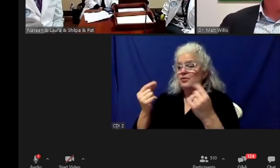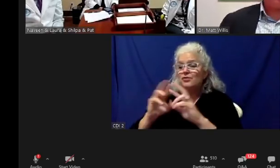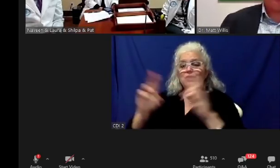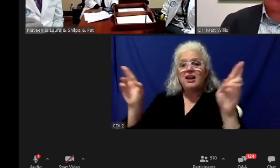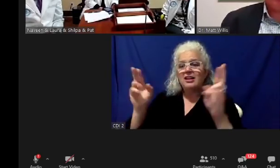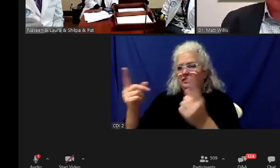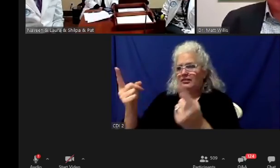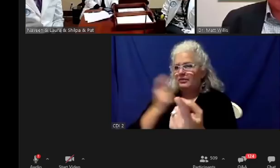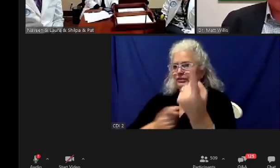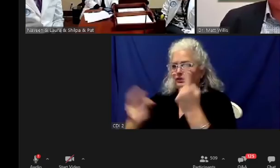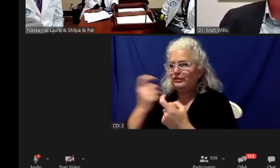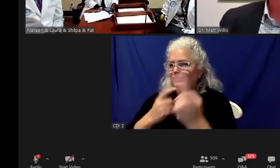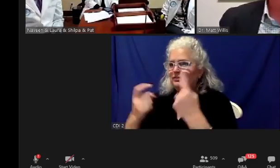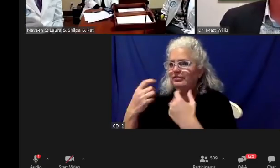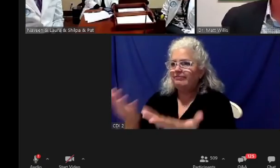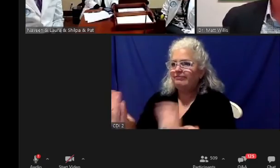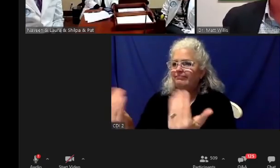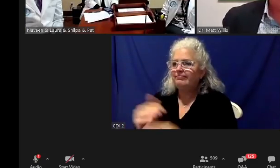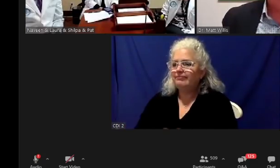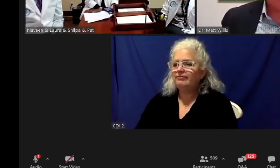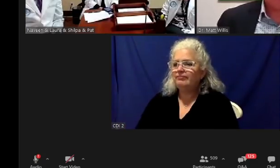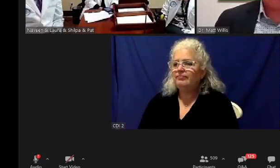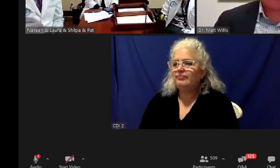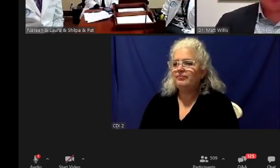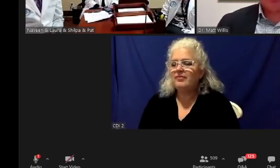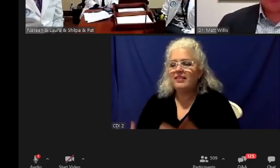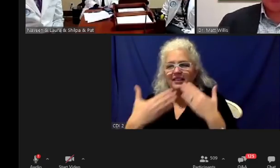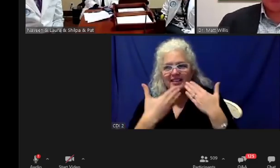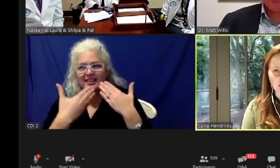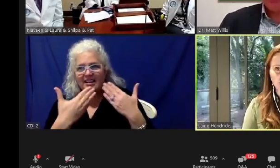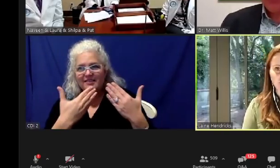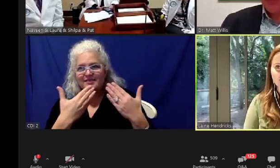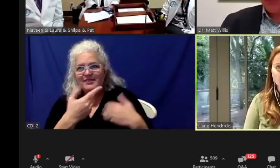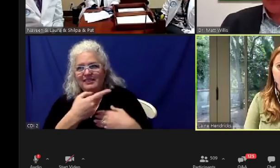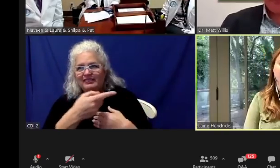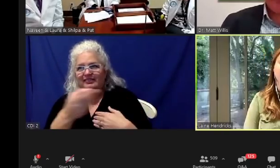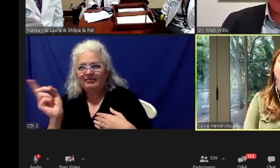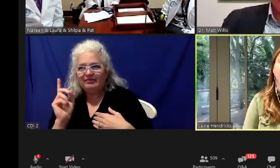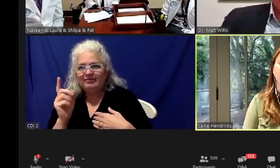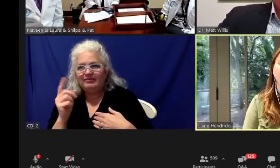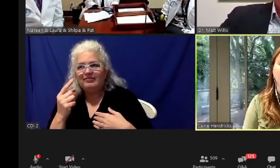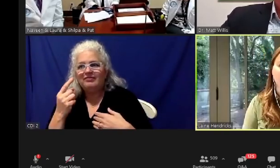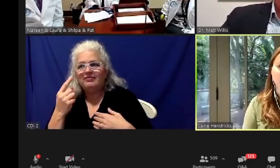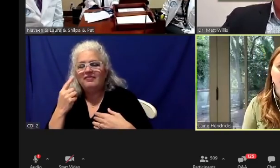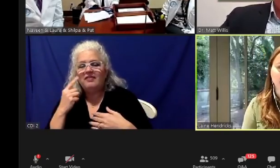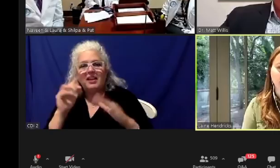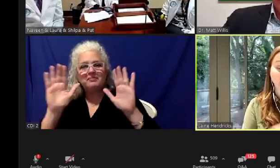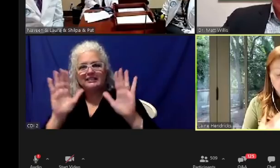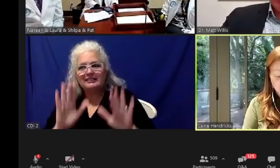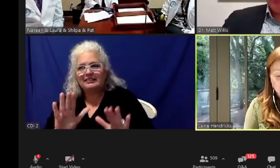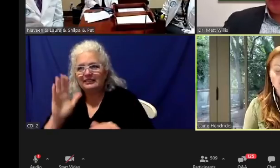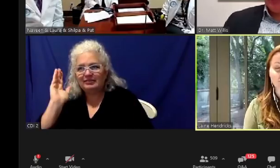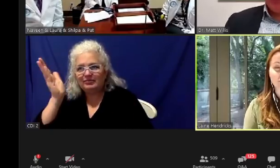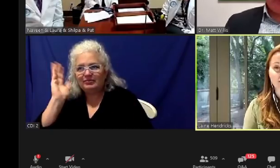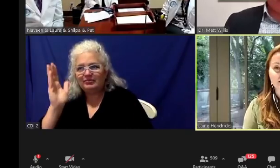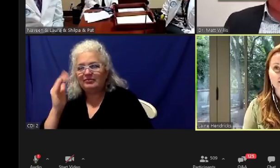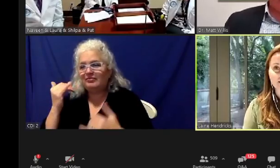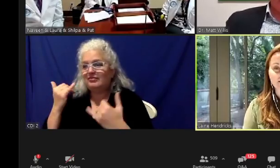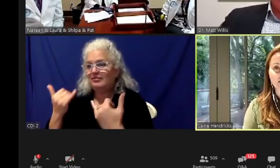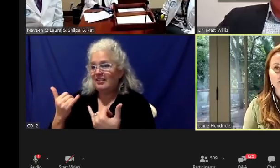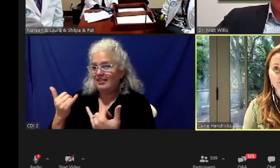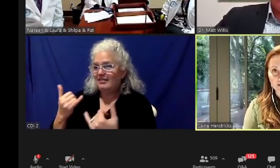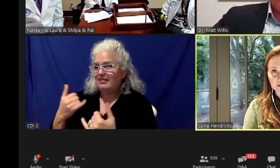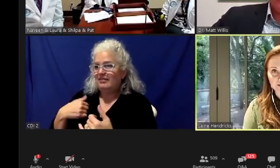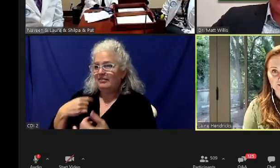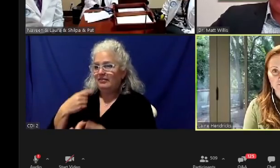really informative presentation. And I can tell you we're seeing comments on Facebook of thanks for the